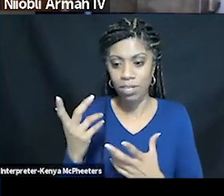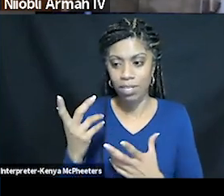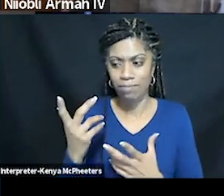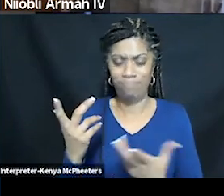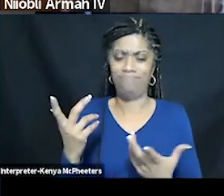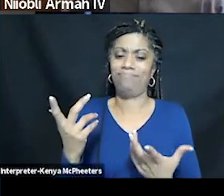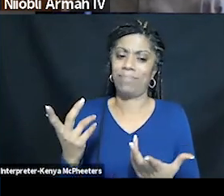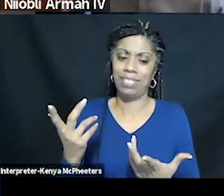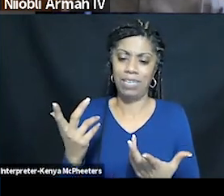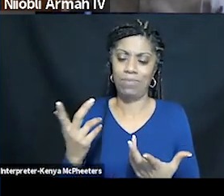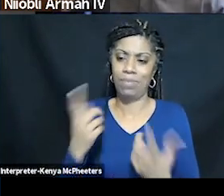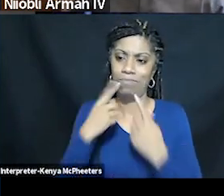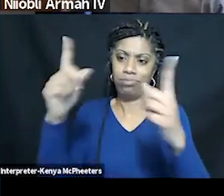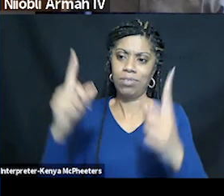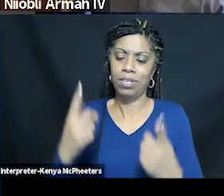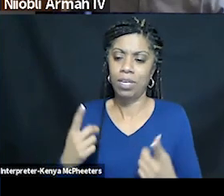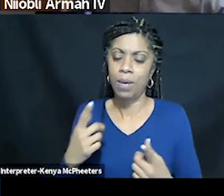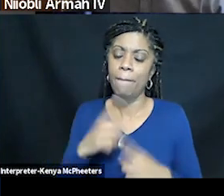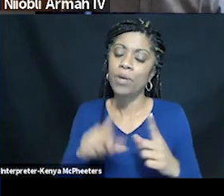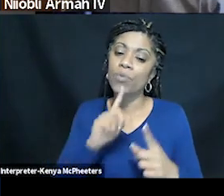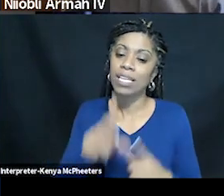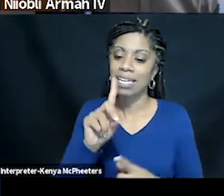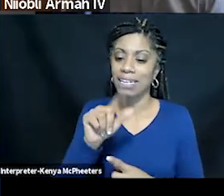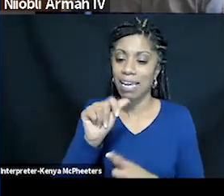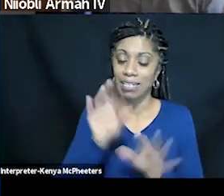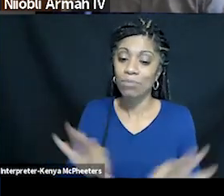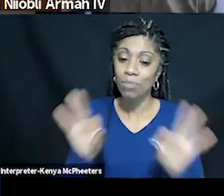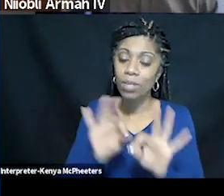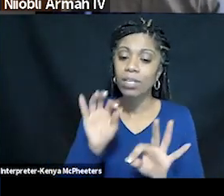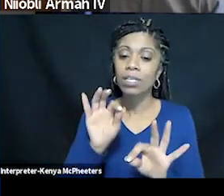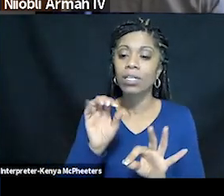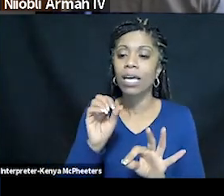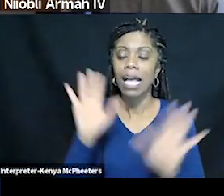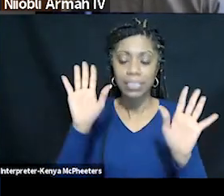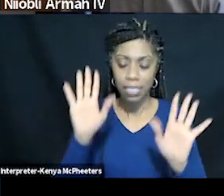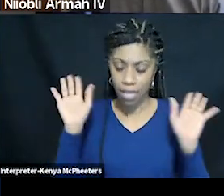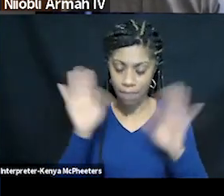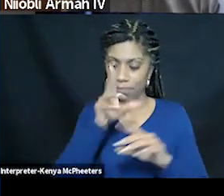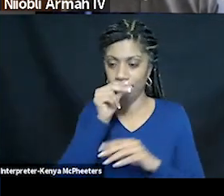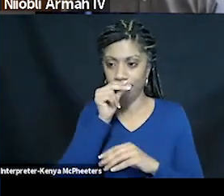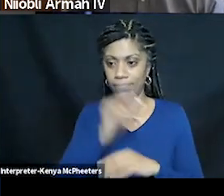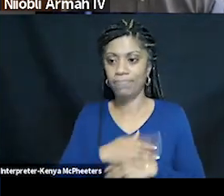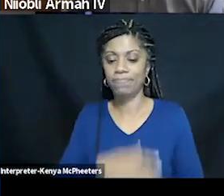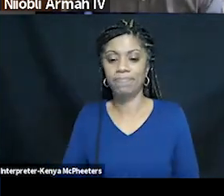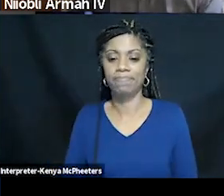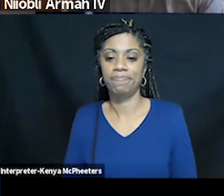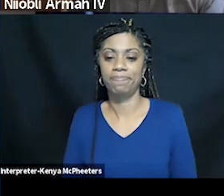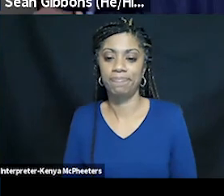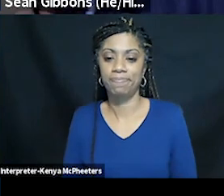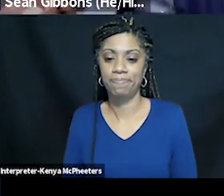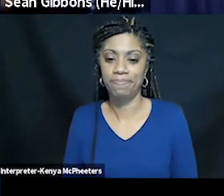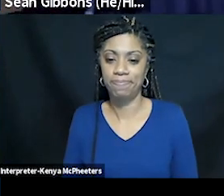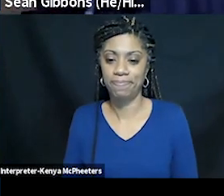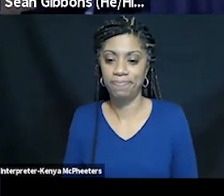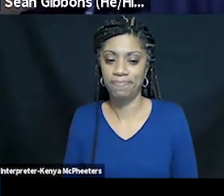is just, I think data is really important, but you have to label that in with messaging. So I said I wasn't going to go on a tangent. So let's go to the next question. All right, let's do